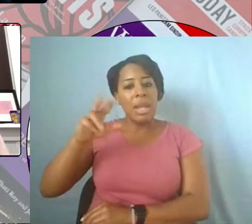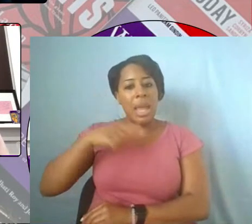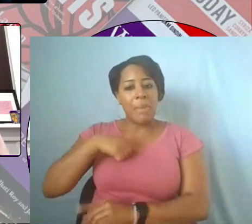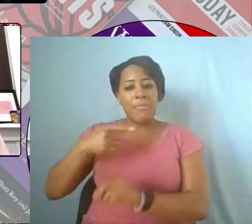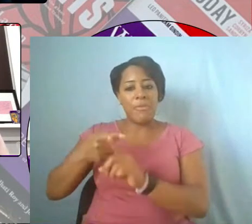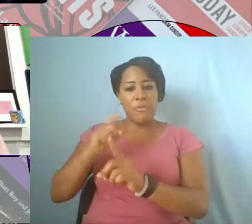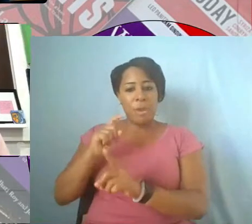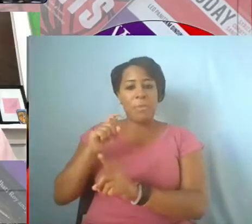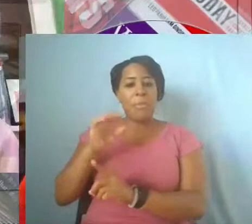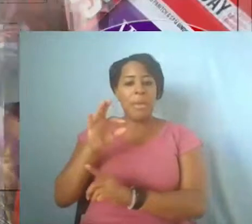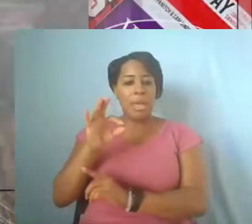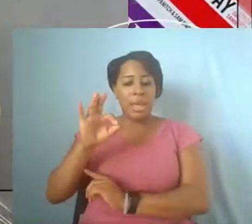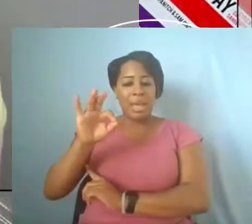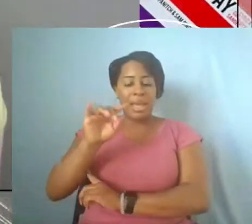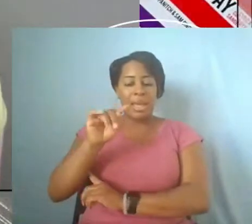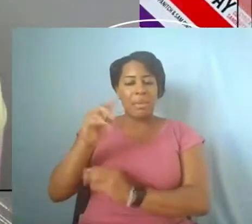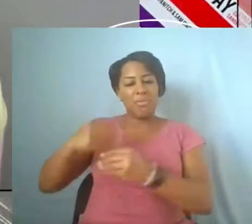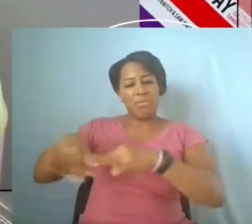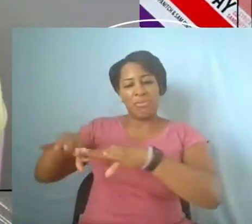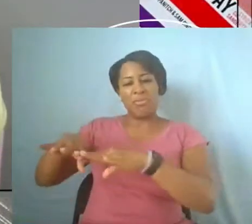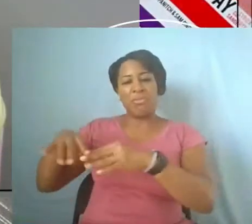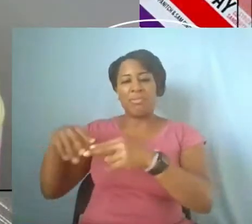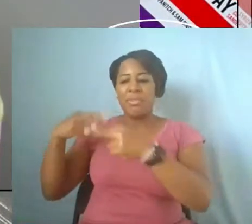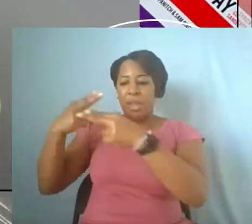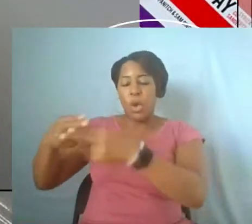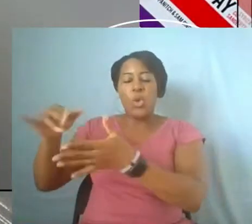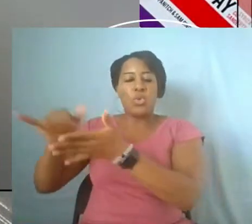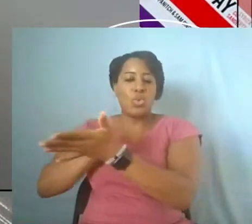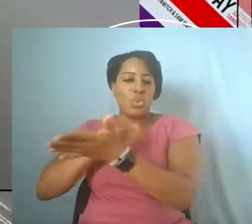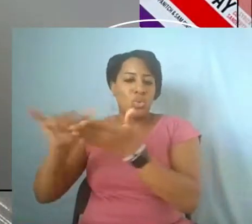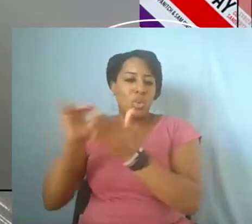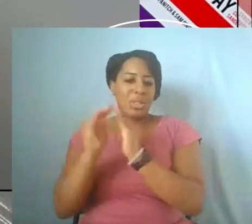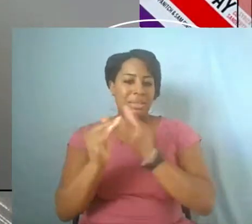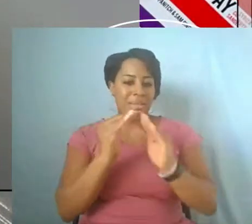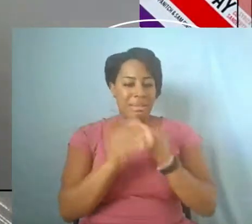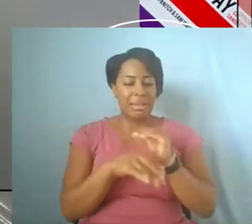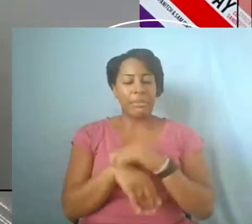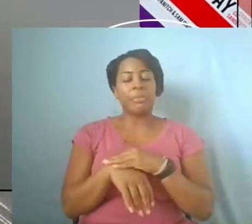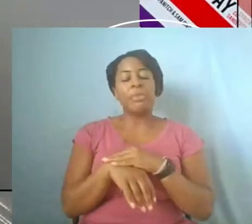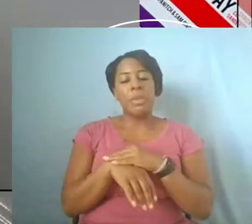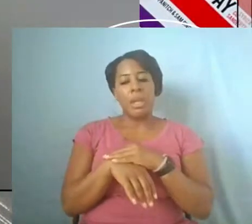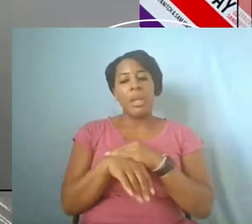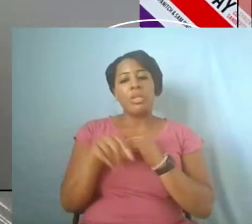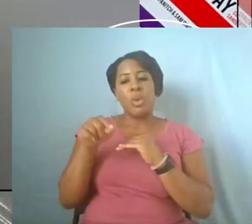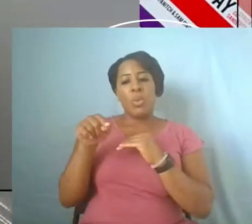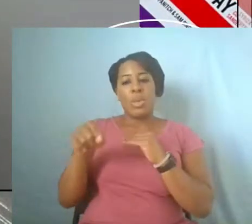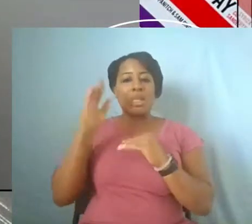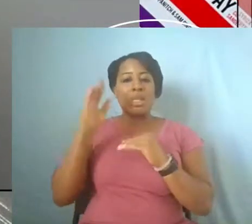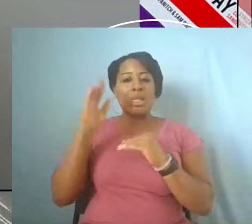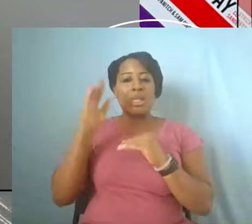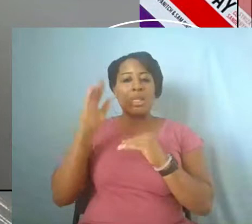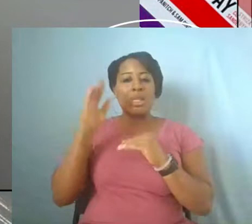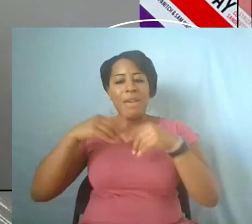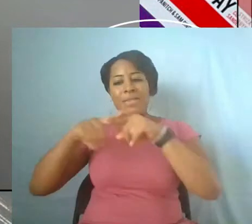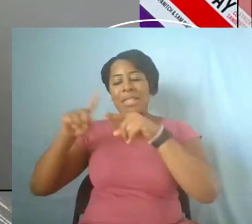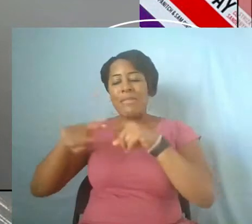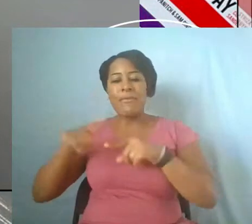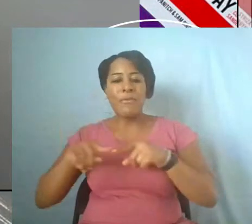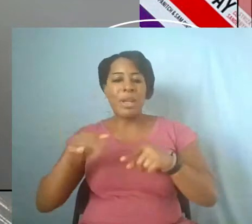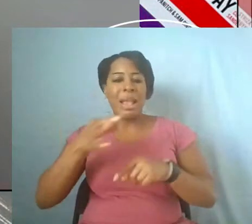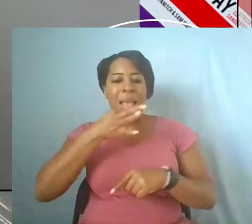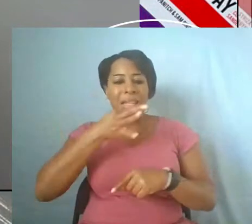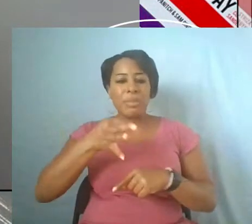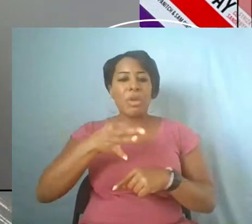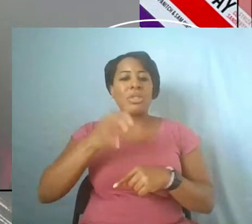territory, otherwise known as New York City. So this presentation brings together a panel of experts who will be connecting the